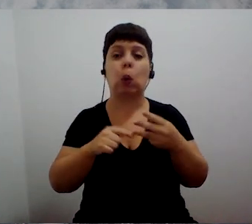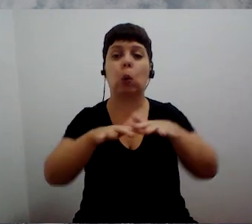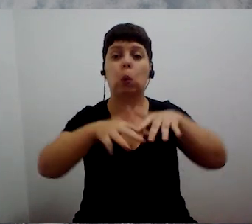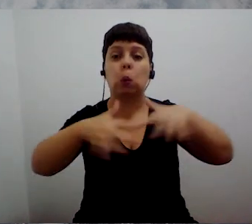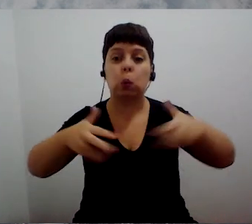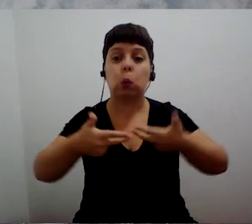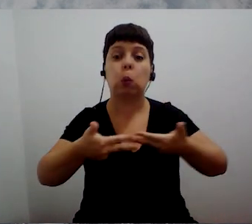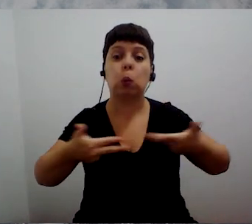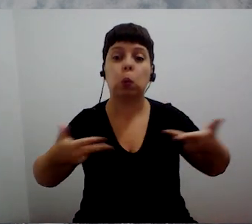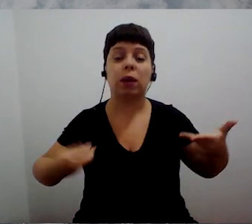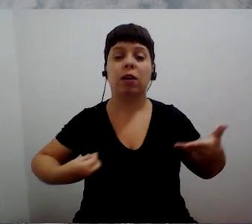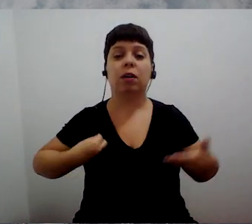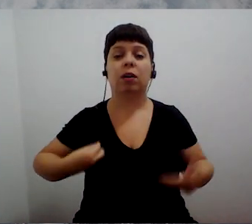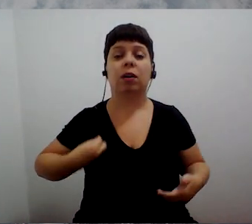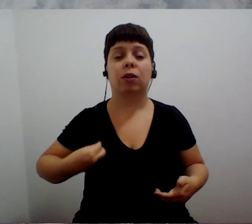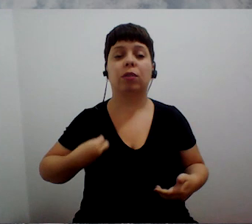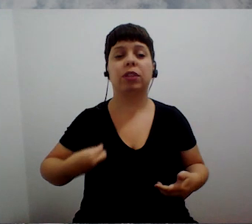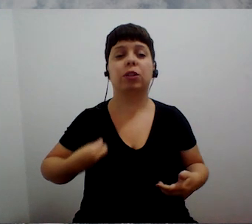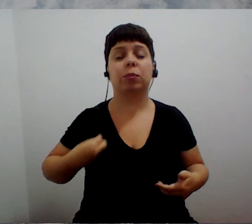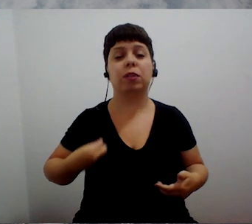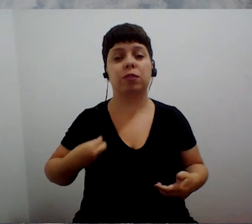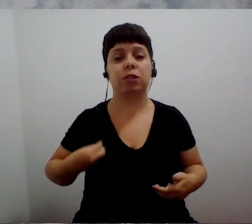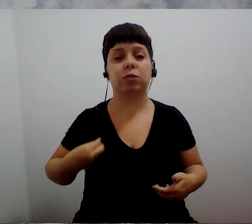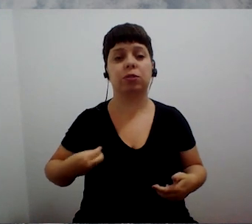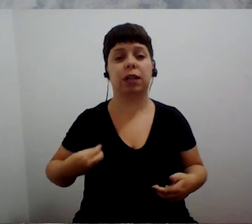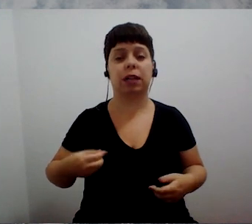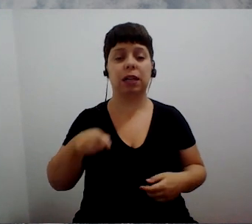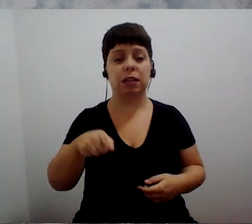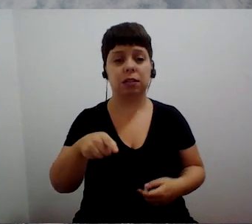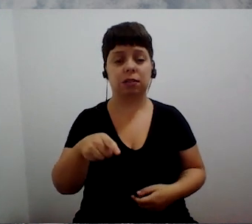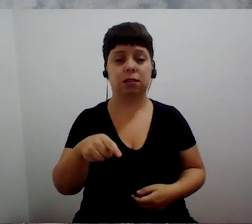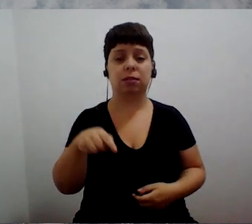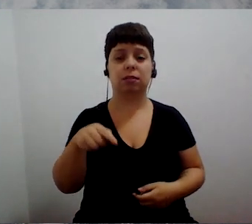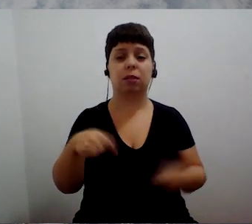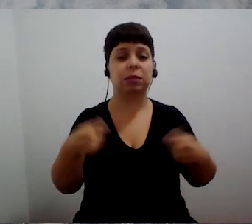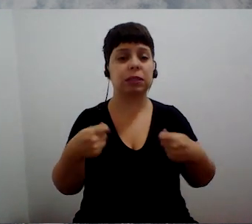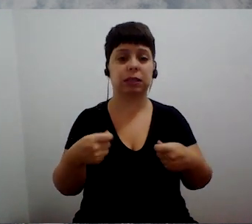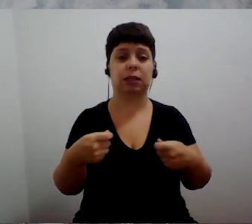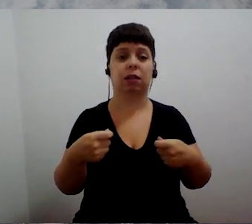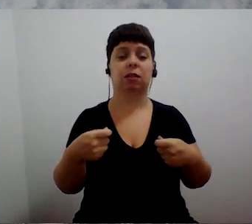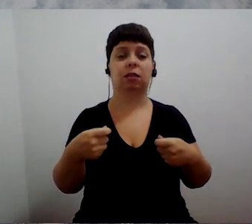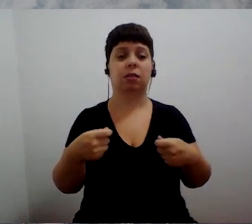biodiversity. And we need to find solutions to better tailor this governance